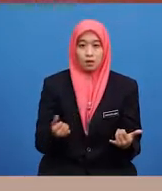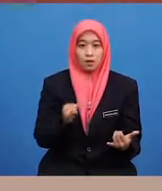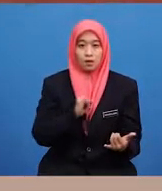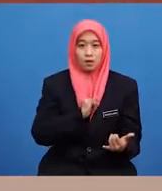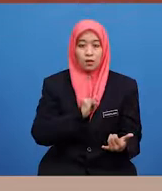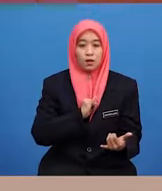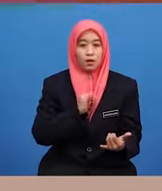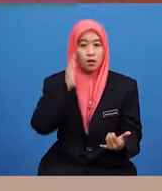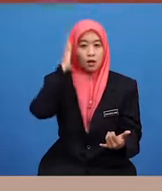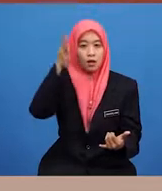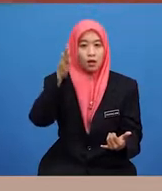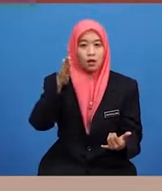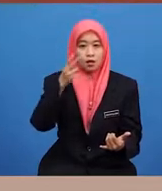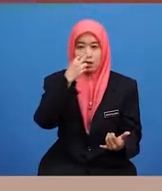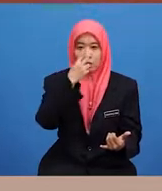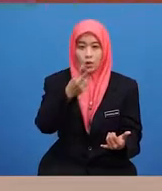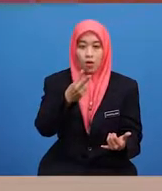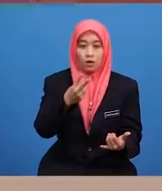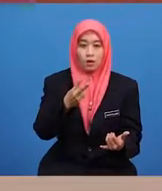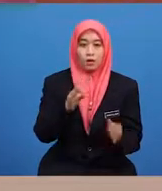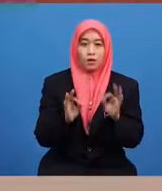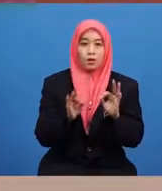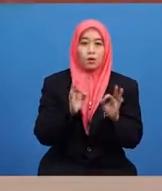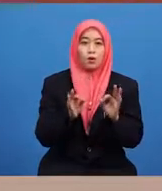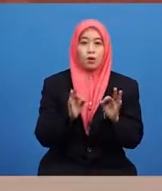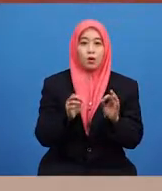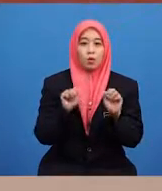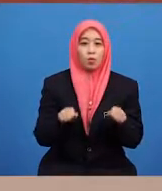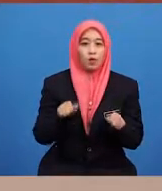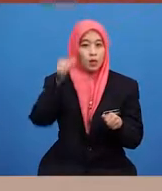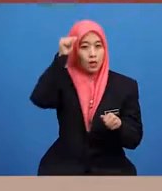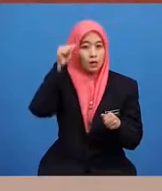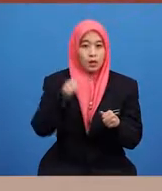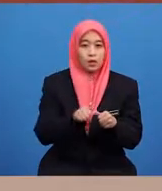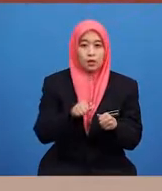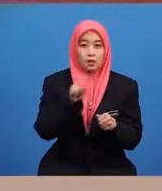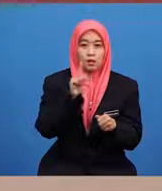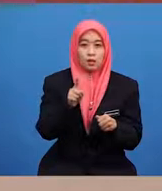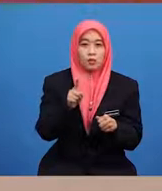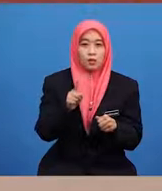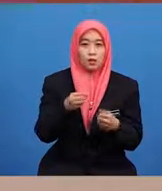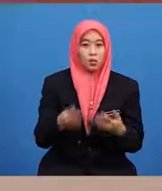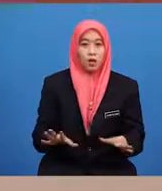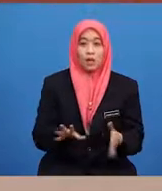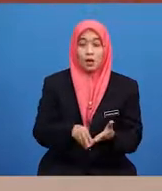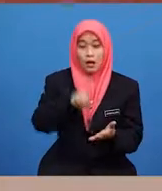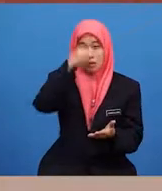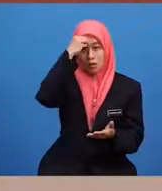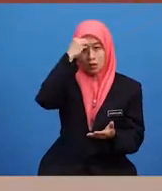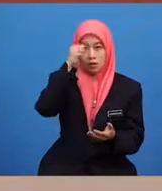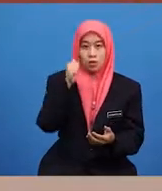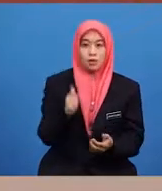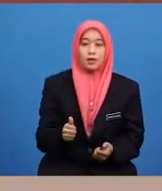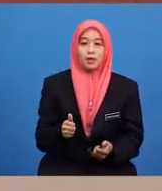am going to see if you could remember some of the things that we have learned. All